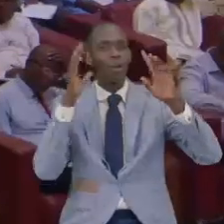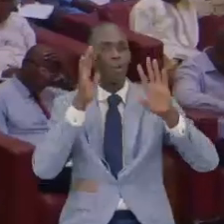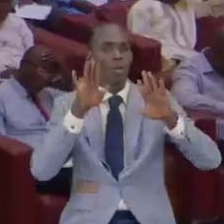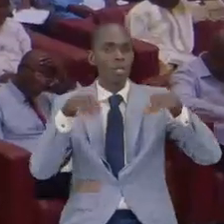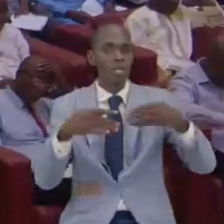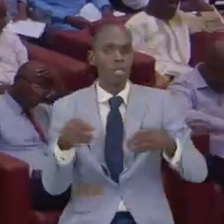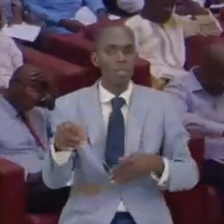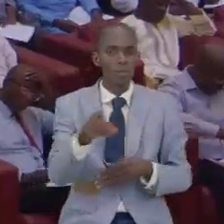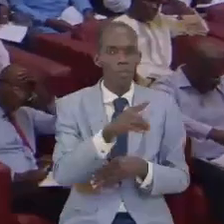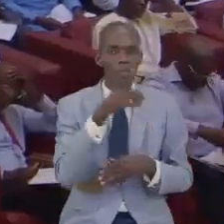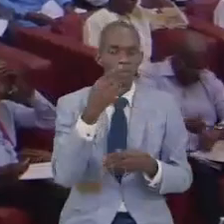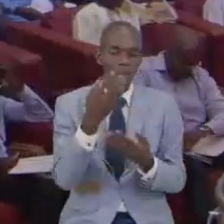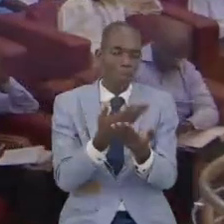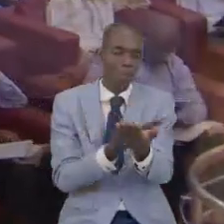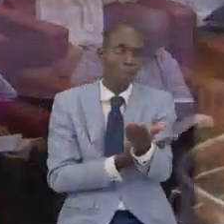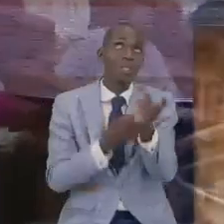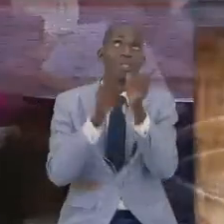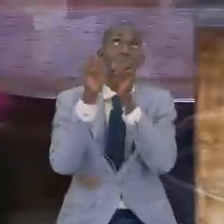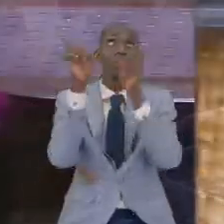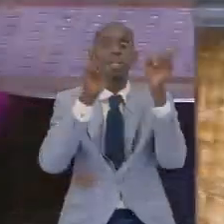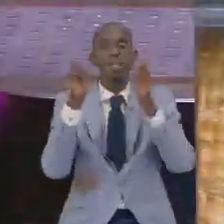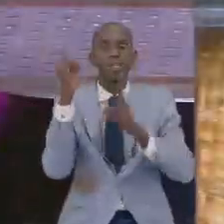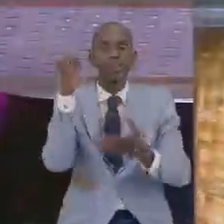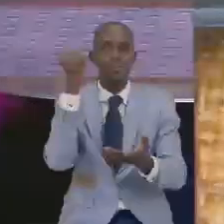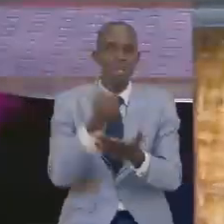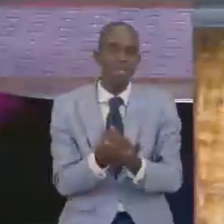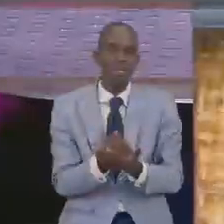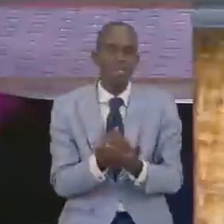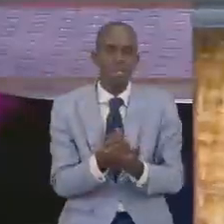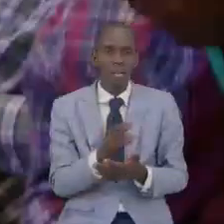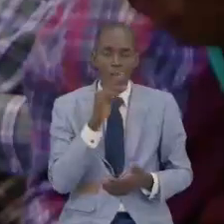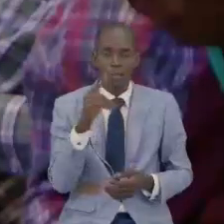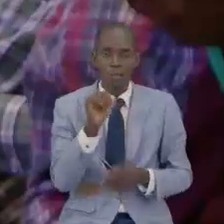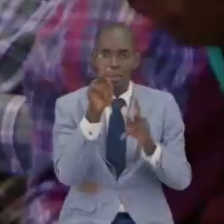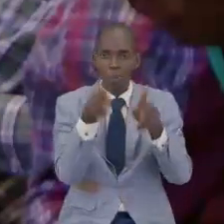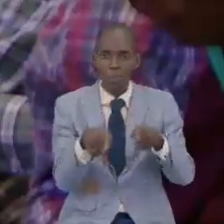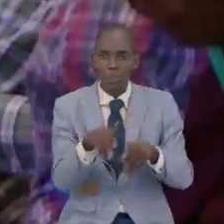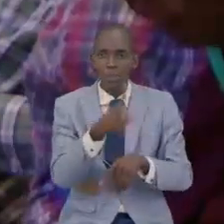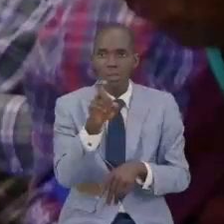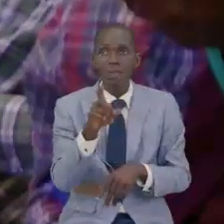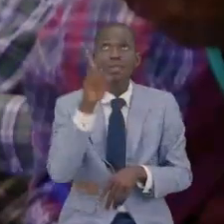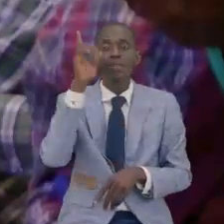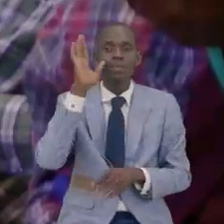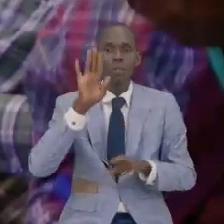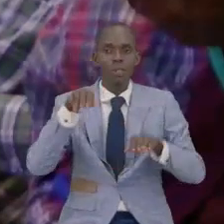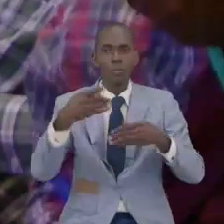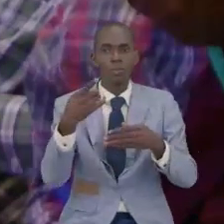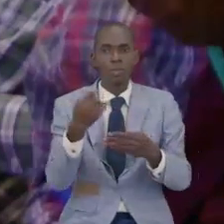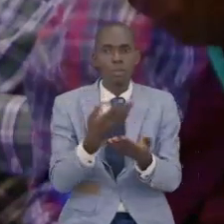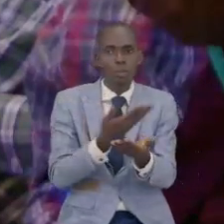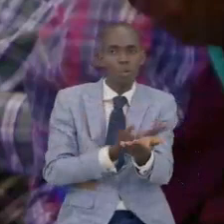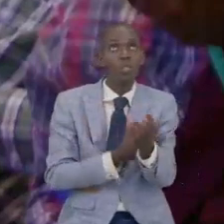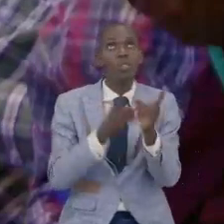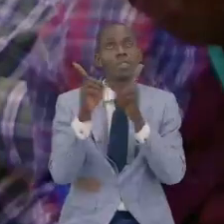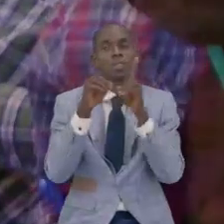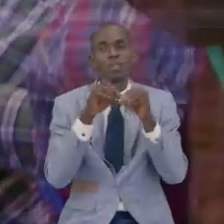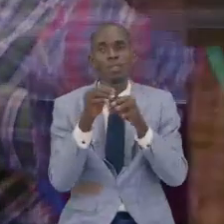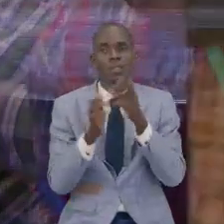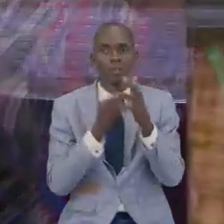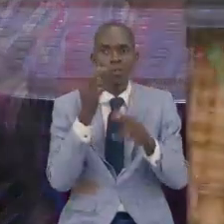him the morning star. Are you the person? He'll give you the morning star. And then in